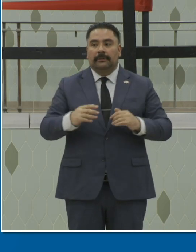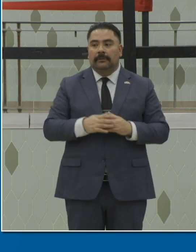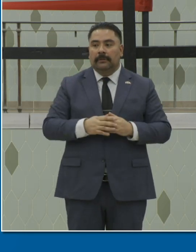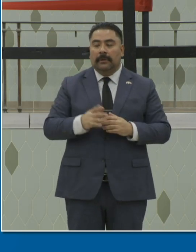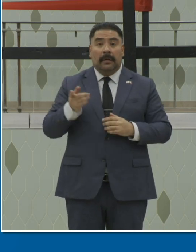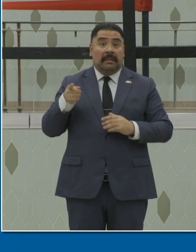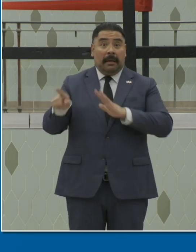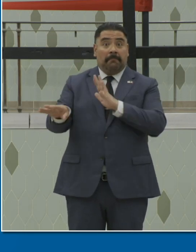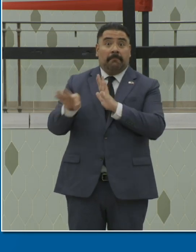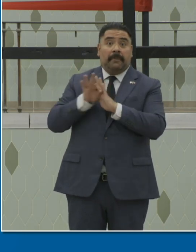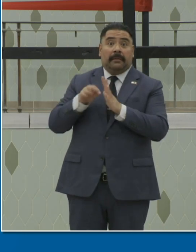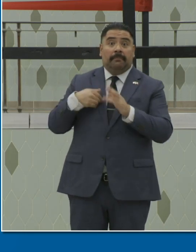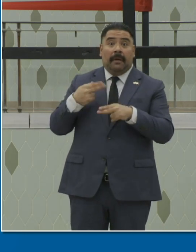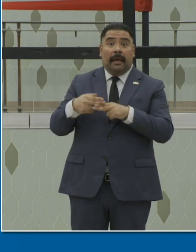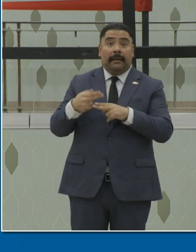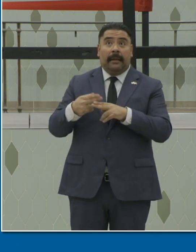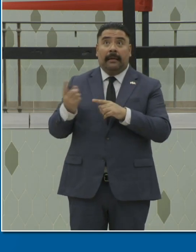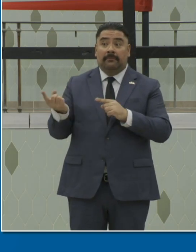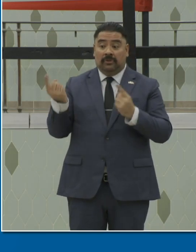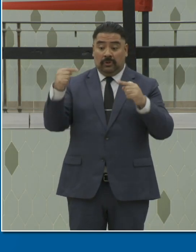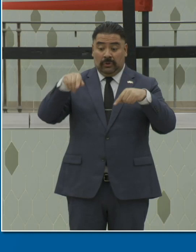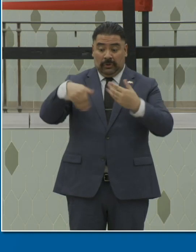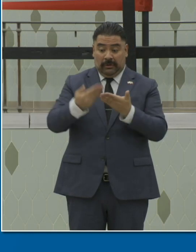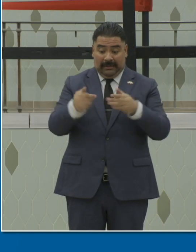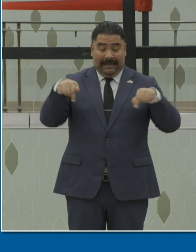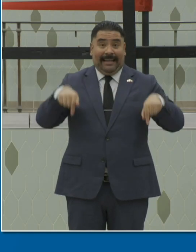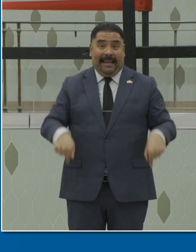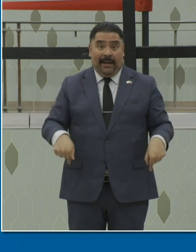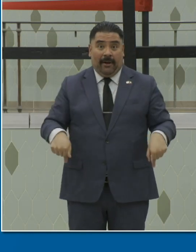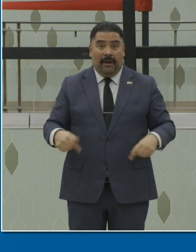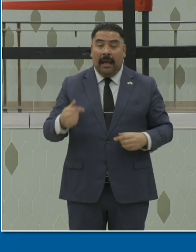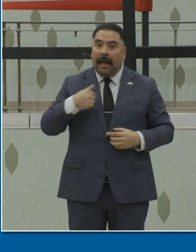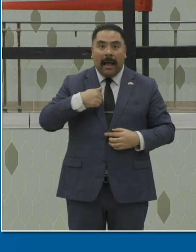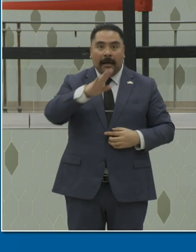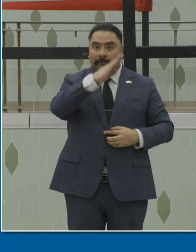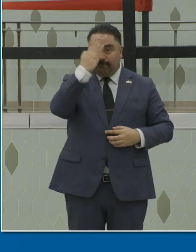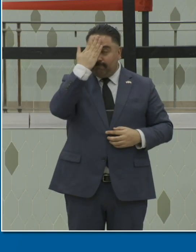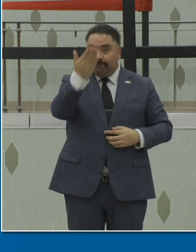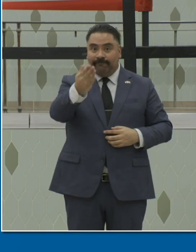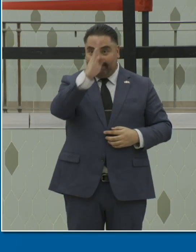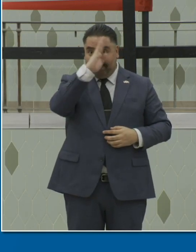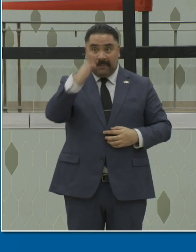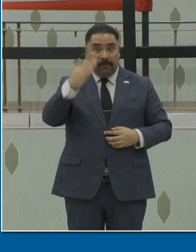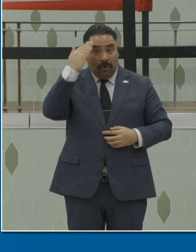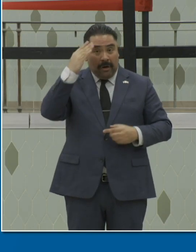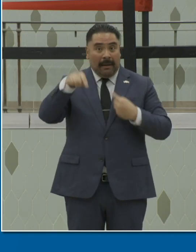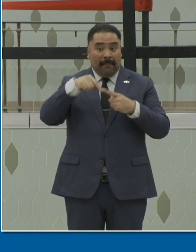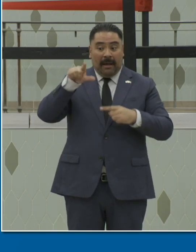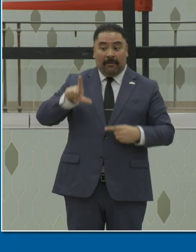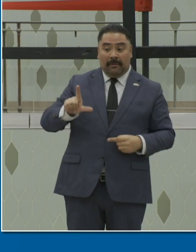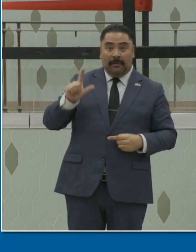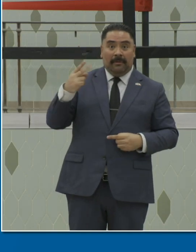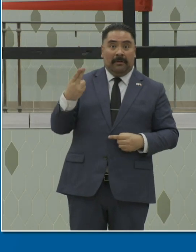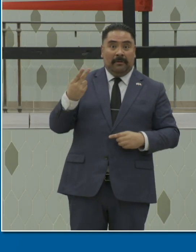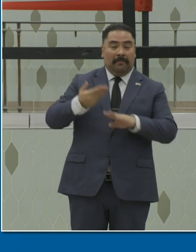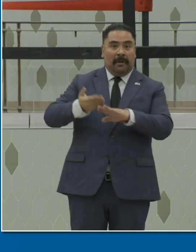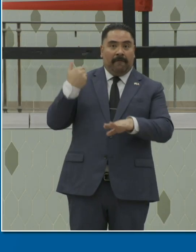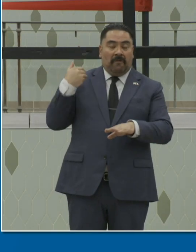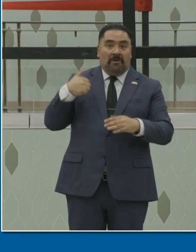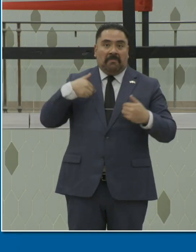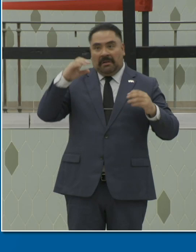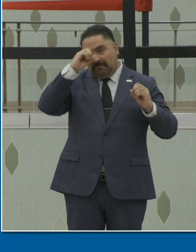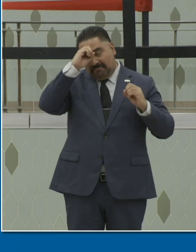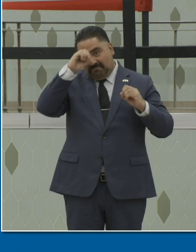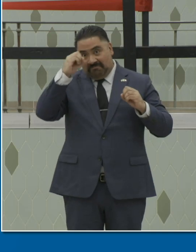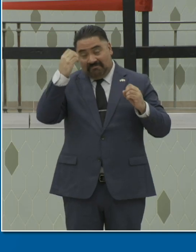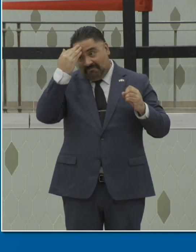picked my name to come here. Now, I had never heard about the building before, so I didn't know anything about it, but I was excited